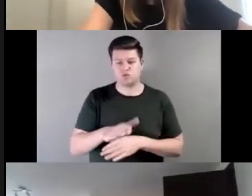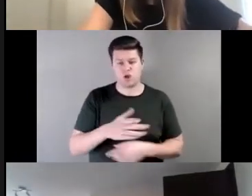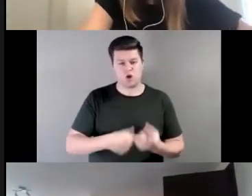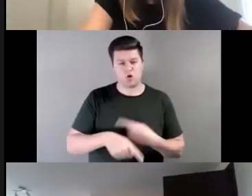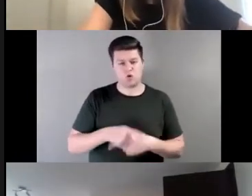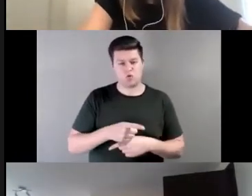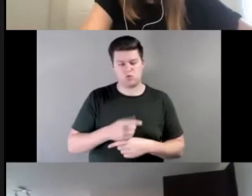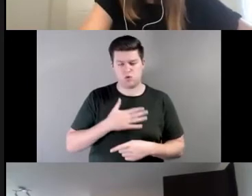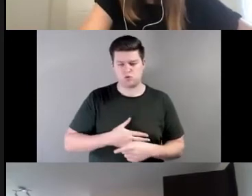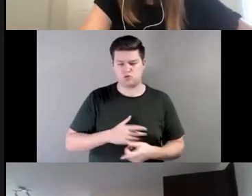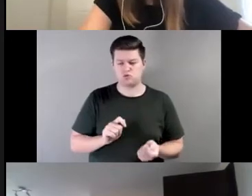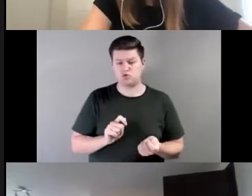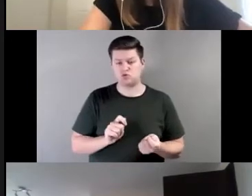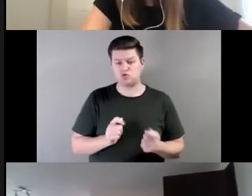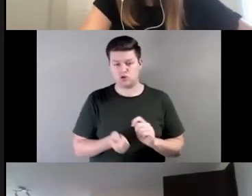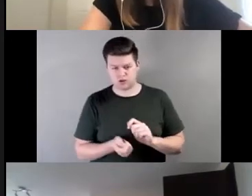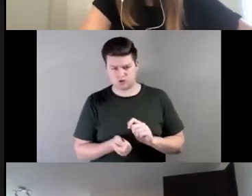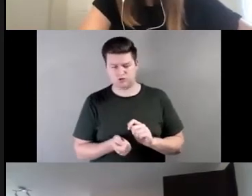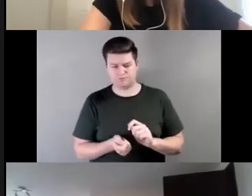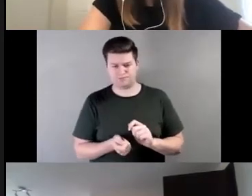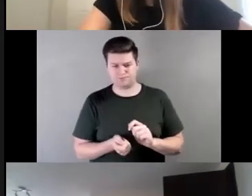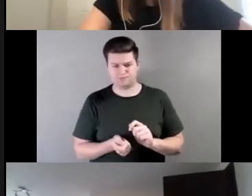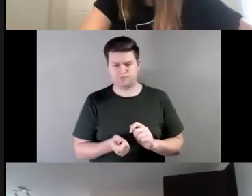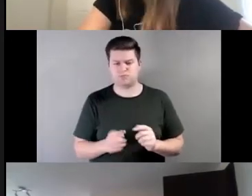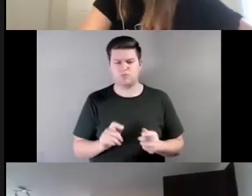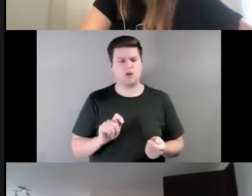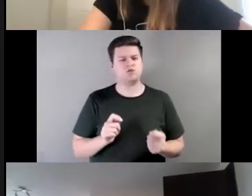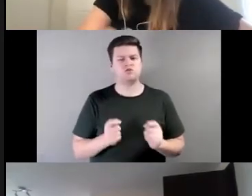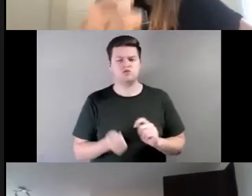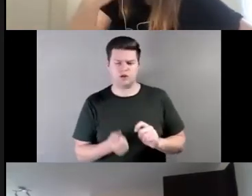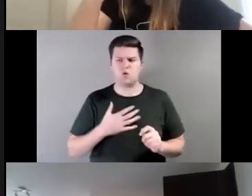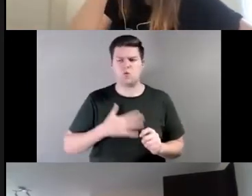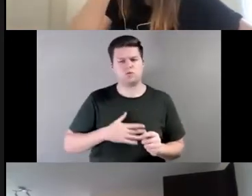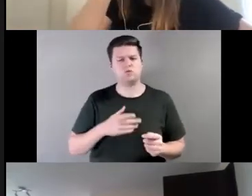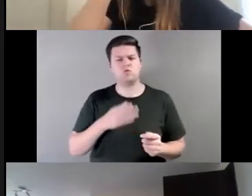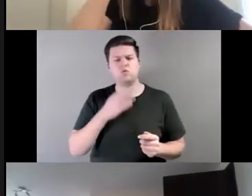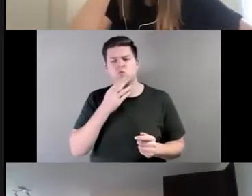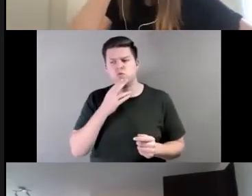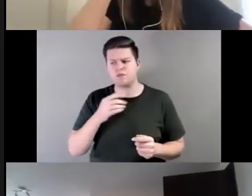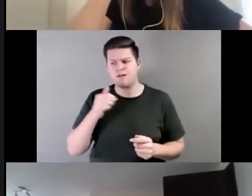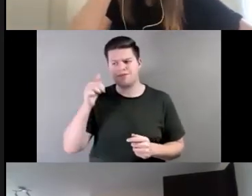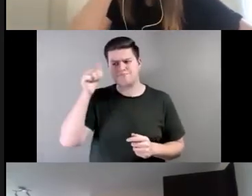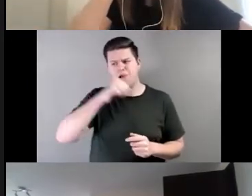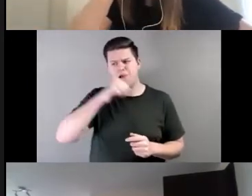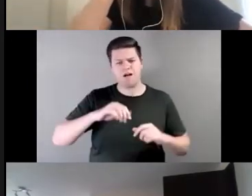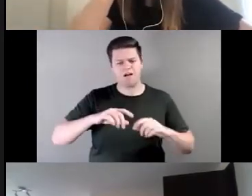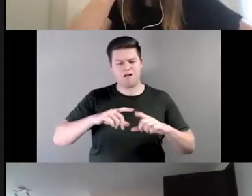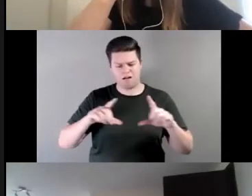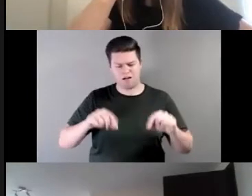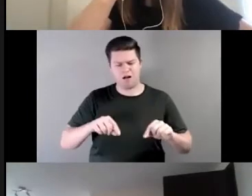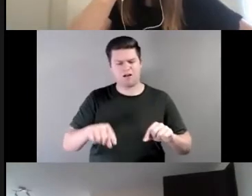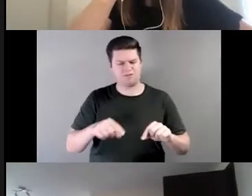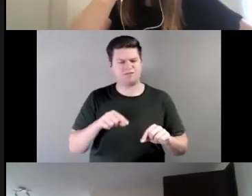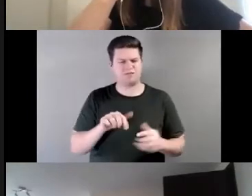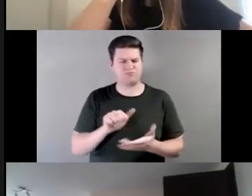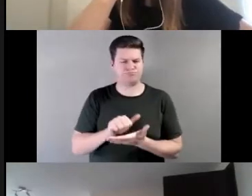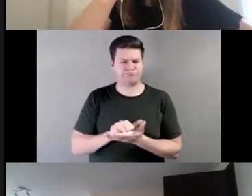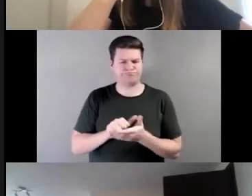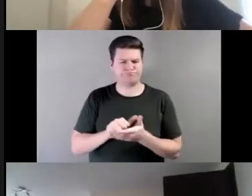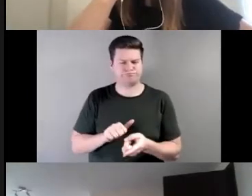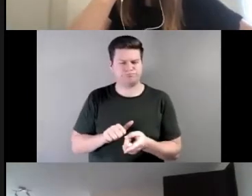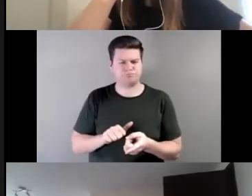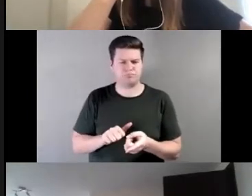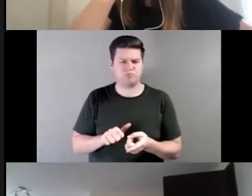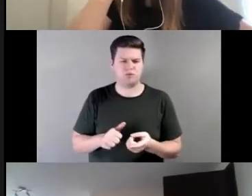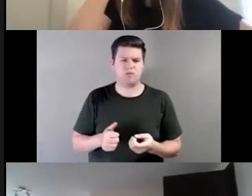the ferry voucher process onto the actual smart cards, and that will be dependent on the ferry companies having suitable